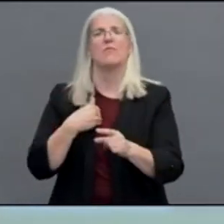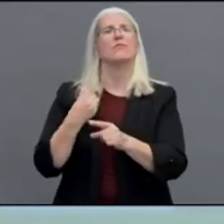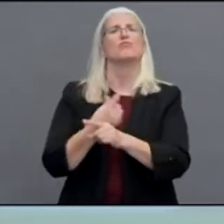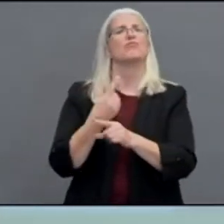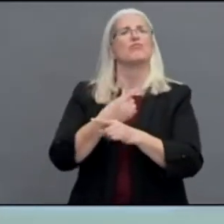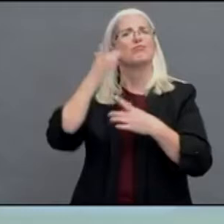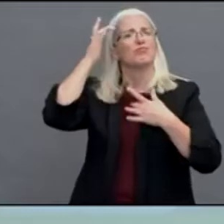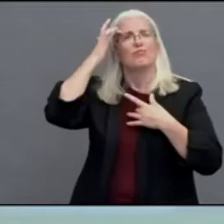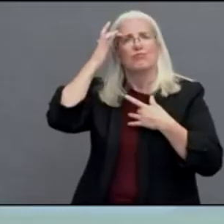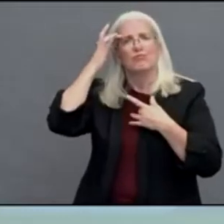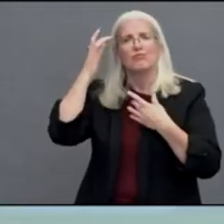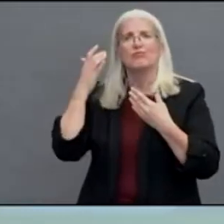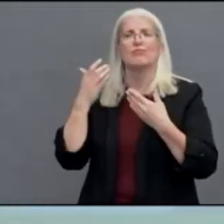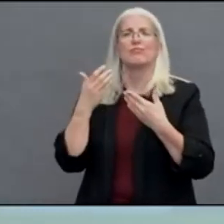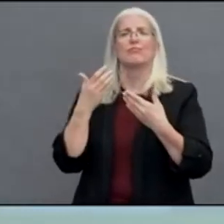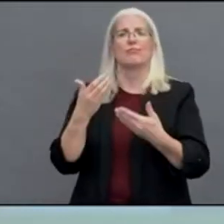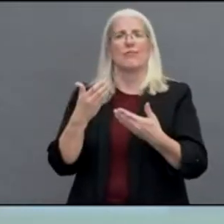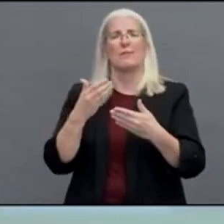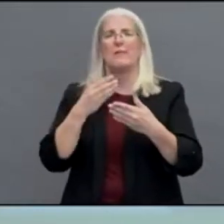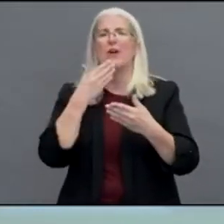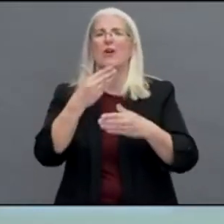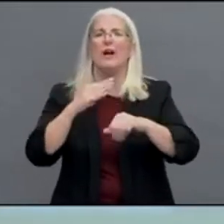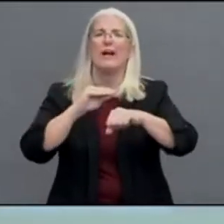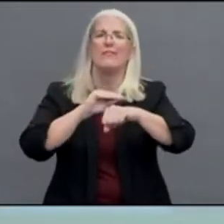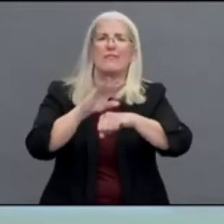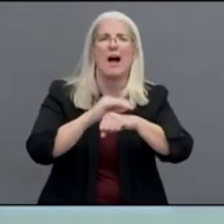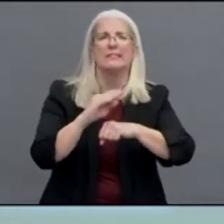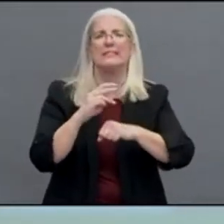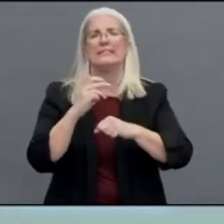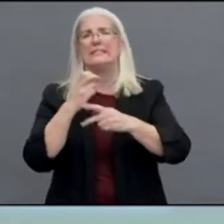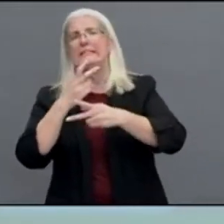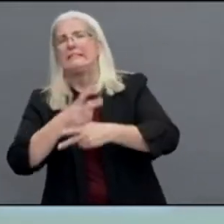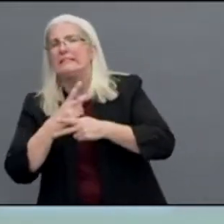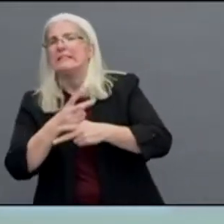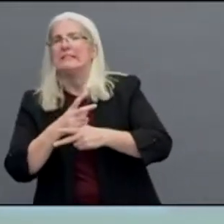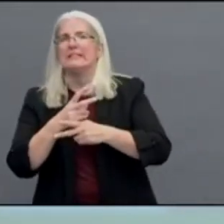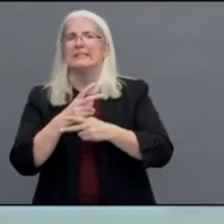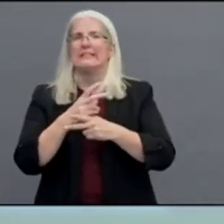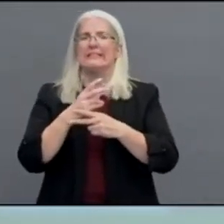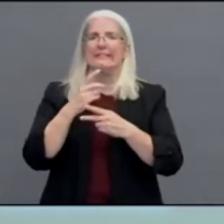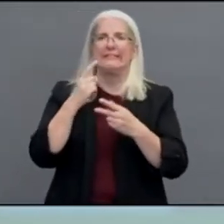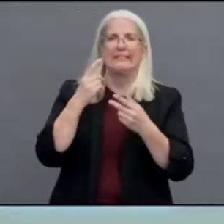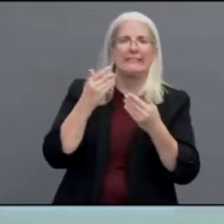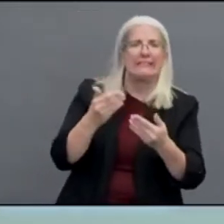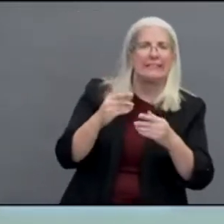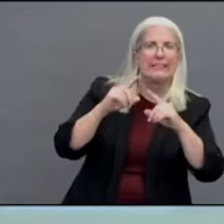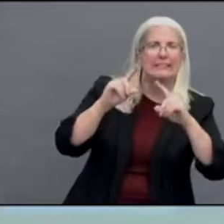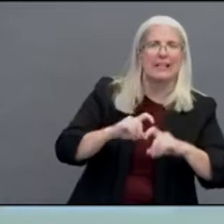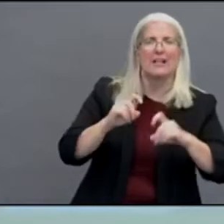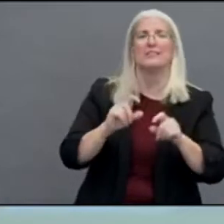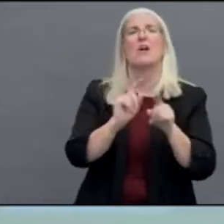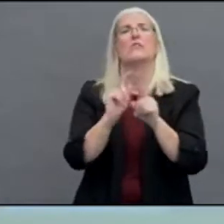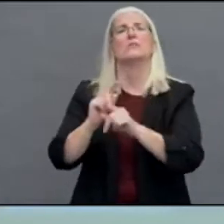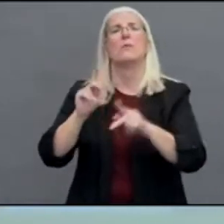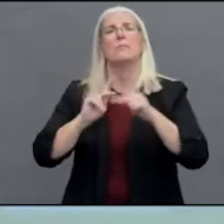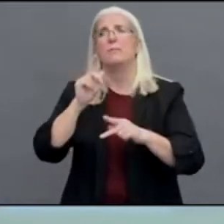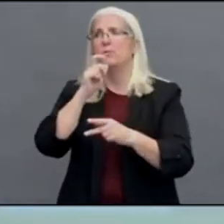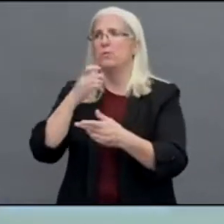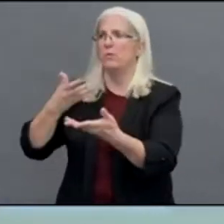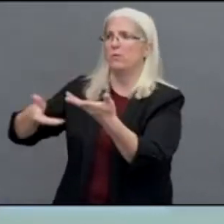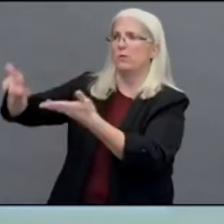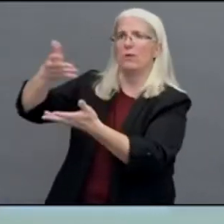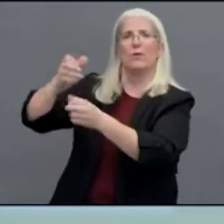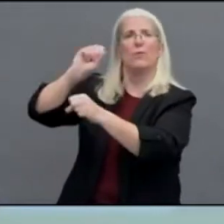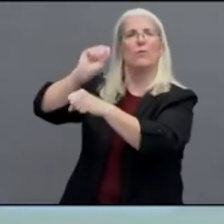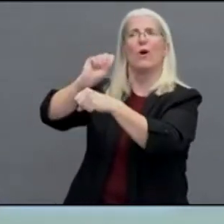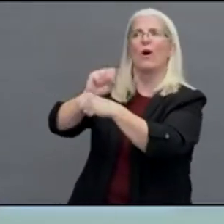sure that you are tested, public and also our frontline workers as well. We have to, the testing is definitely one of our tools